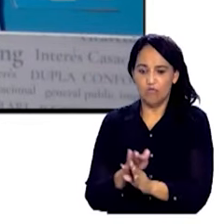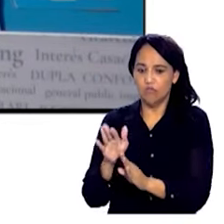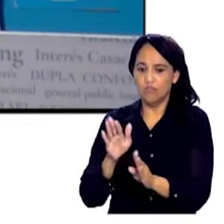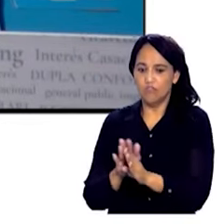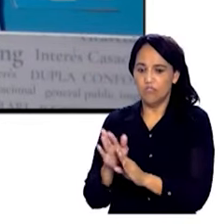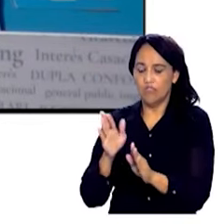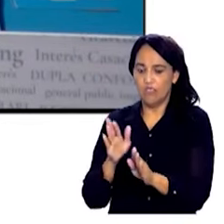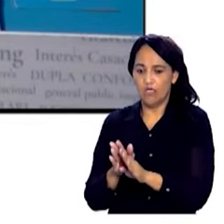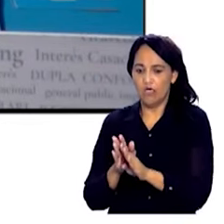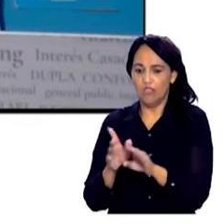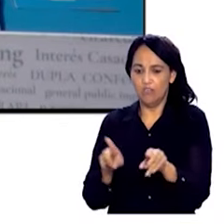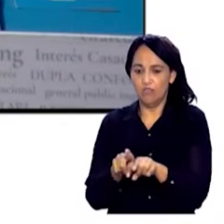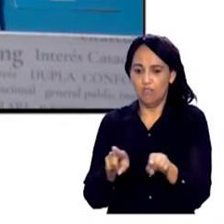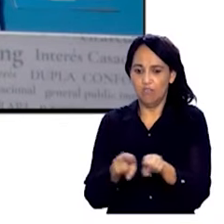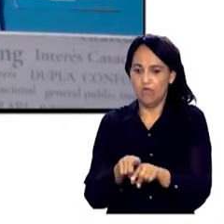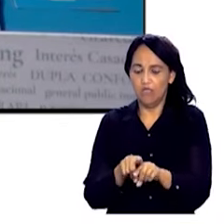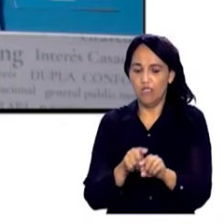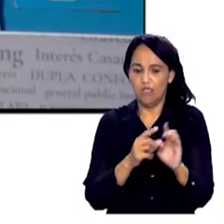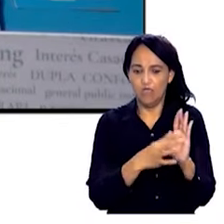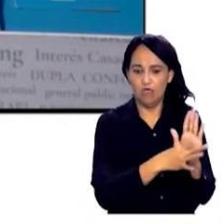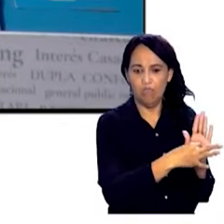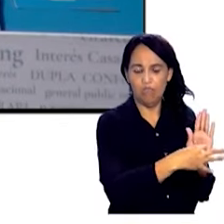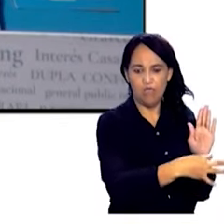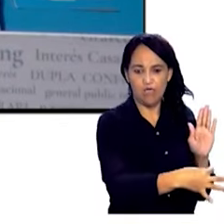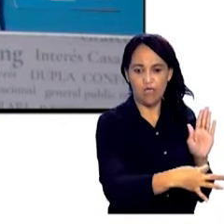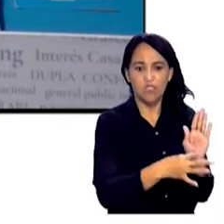context of a real lawsuit